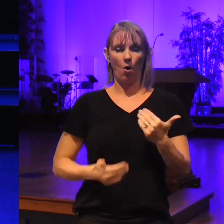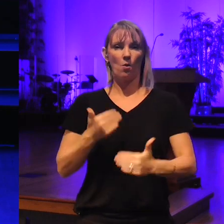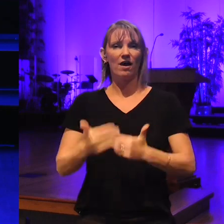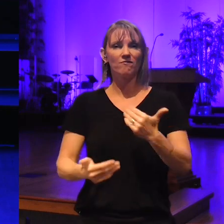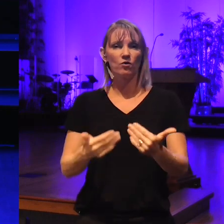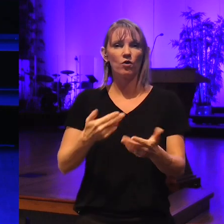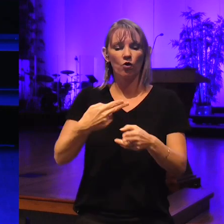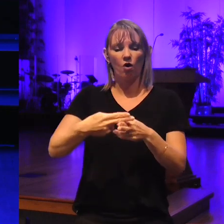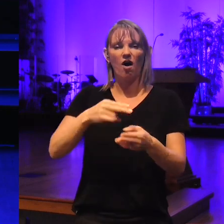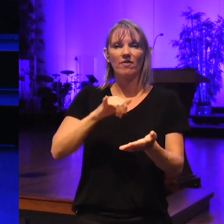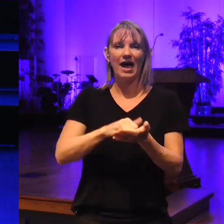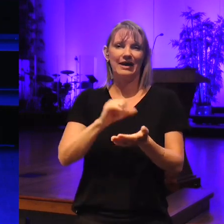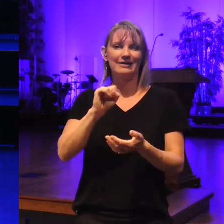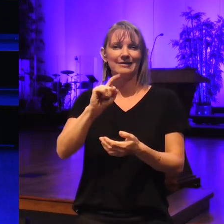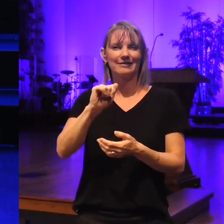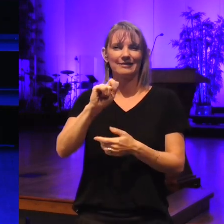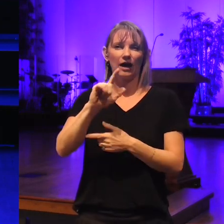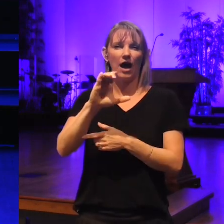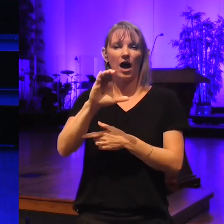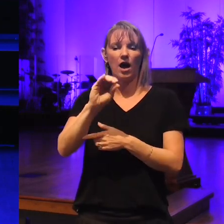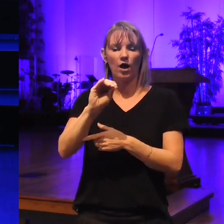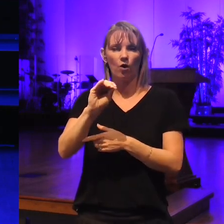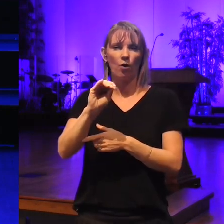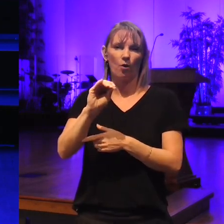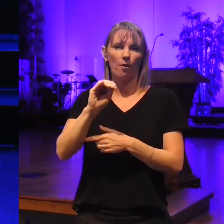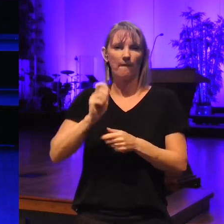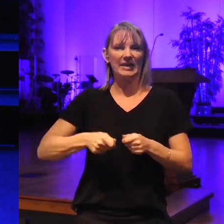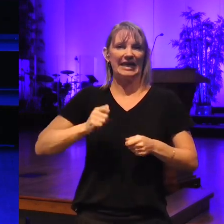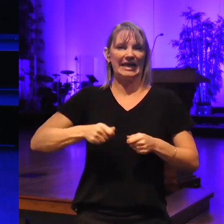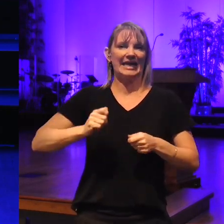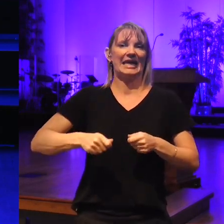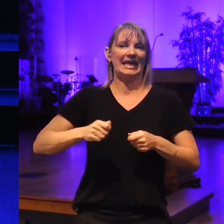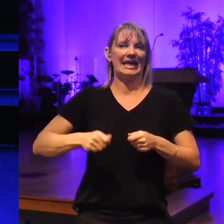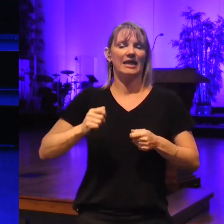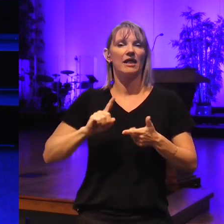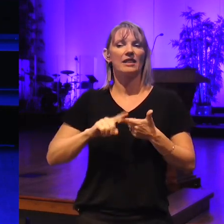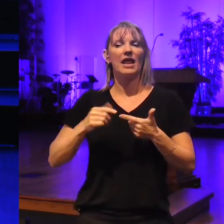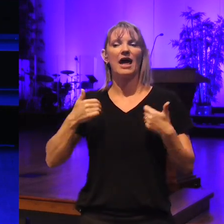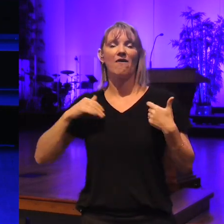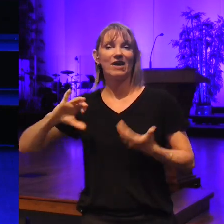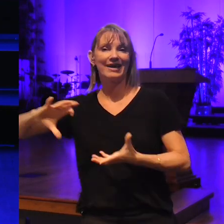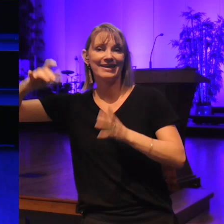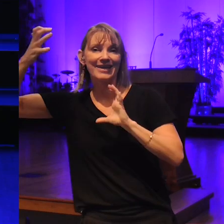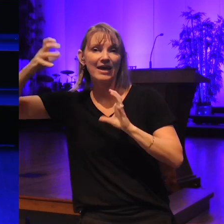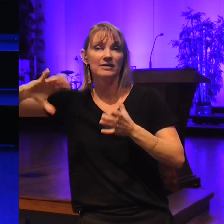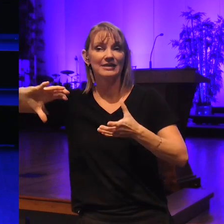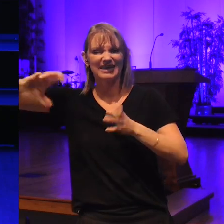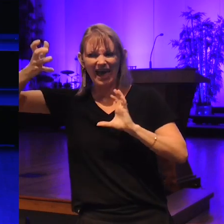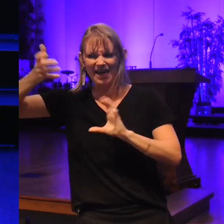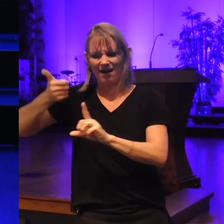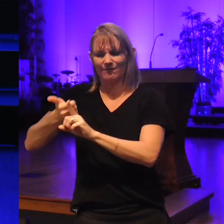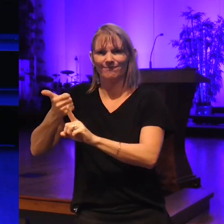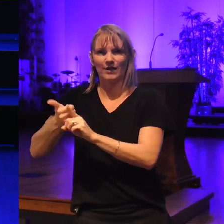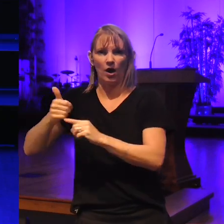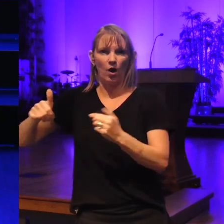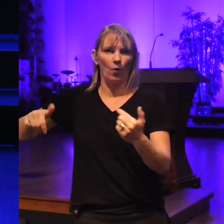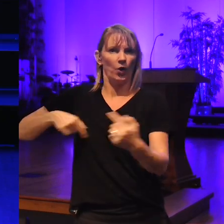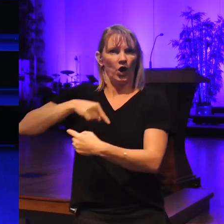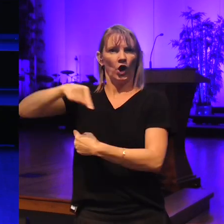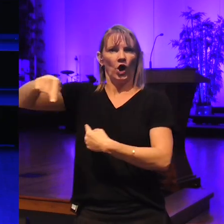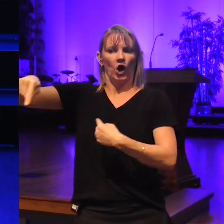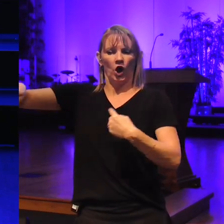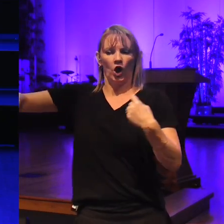would call that kind of a staccato beat. And then we have the chaos, and the chaos is kind of